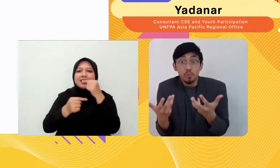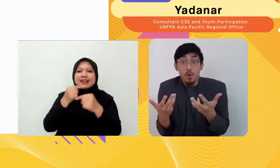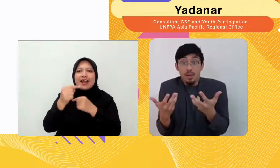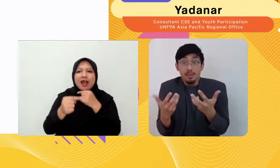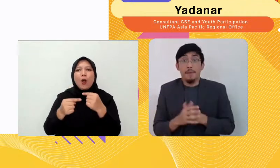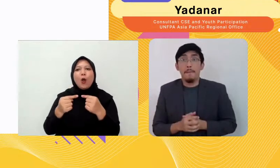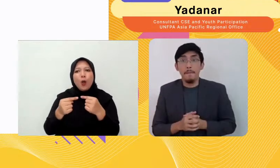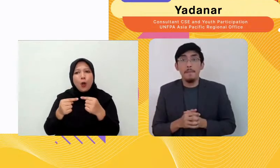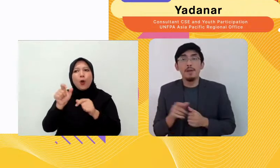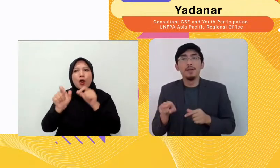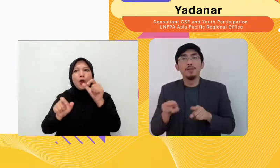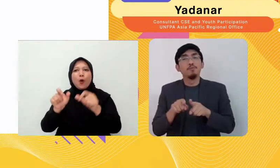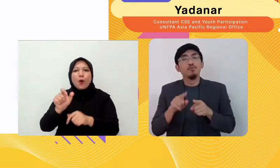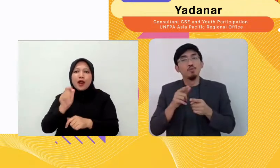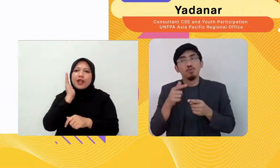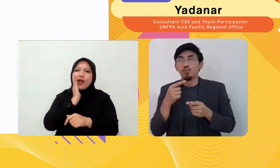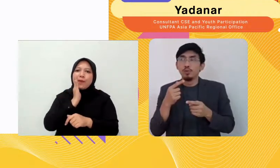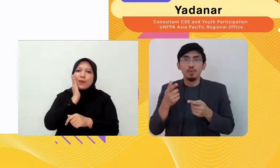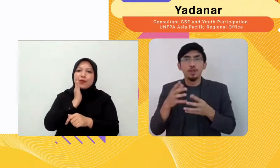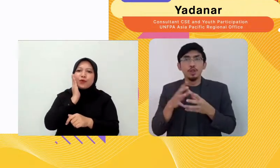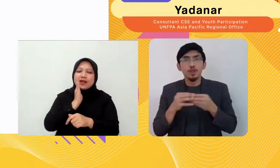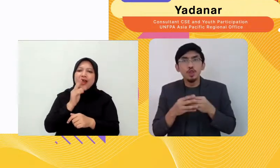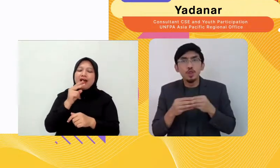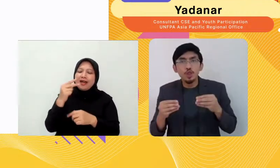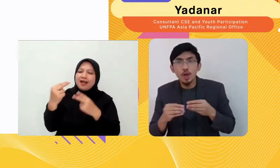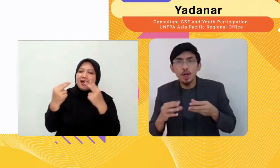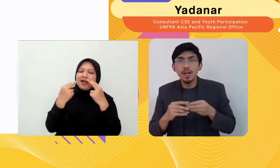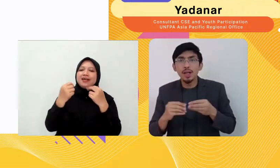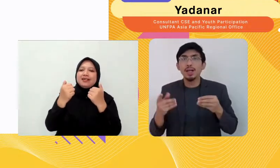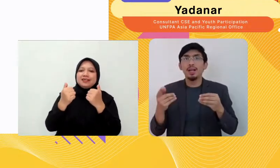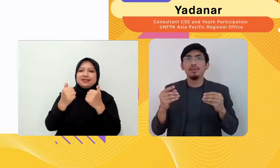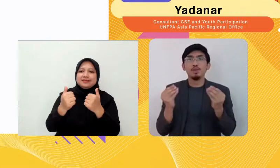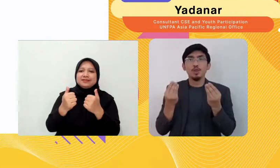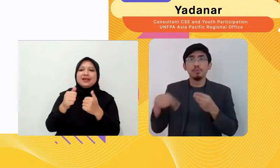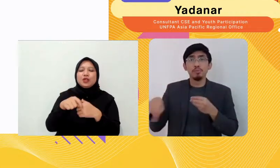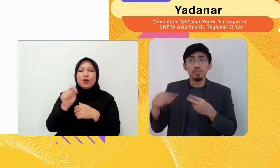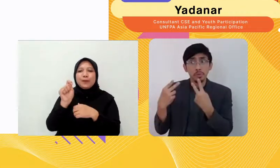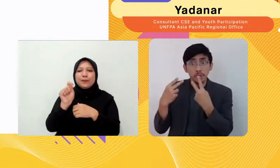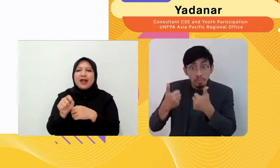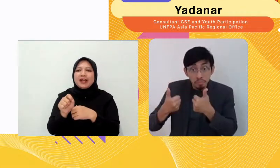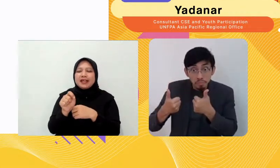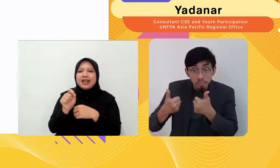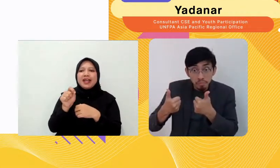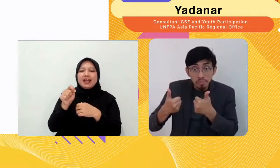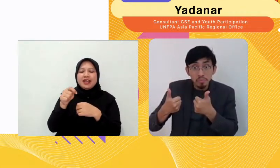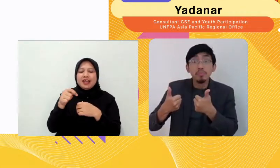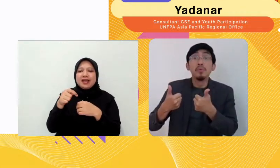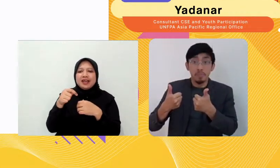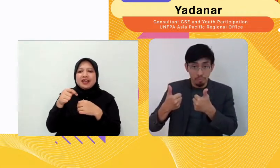relate to, and also use the storytelling way, using the codes, using the humor,